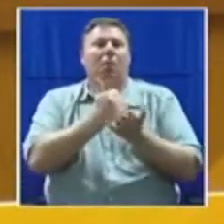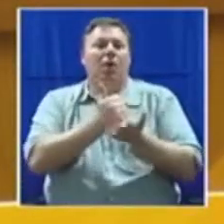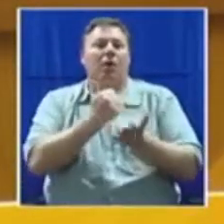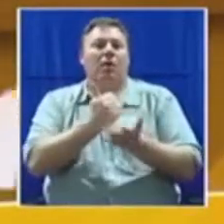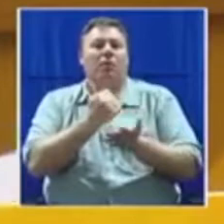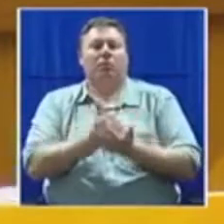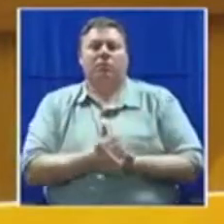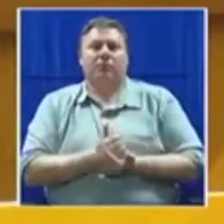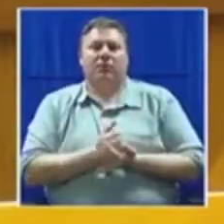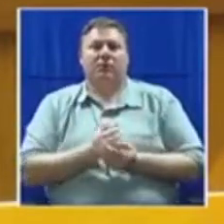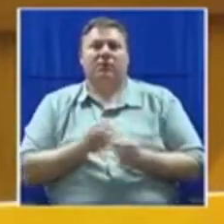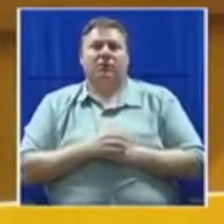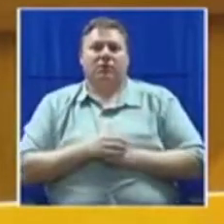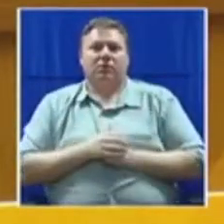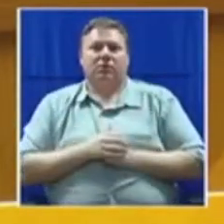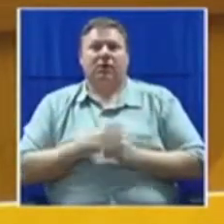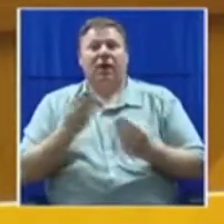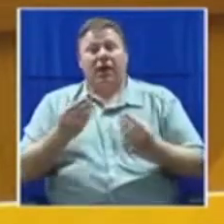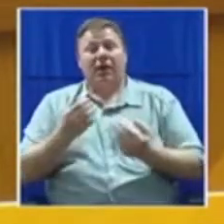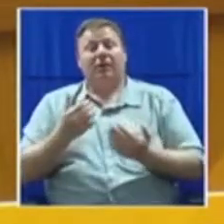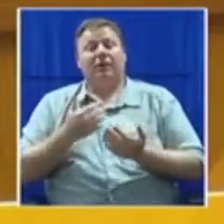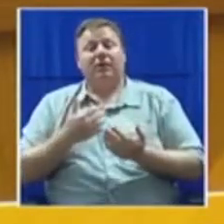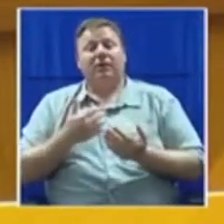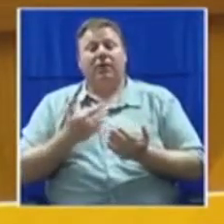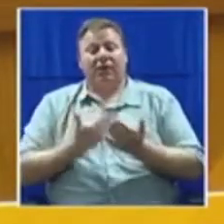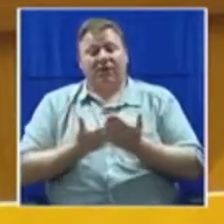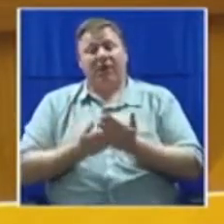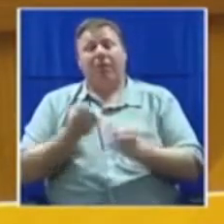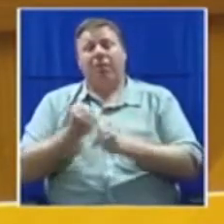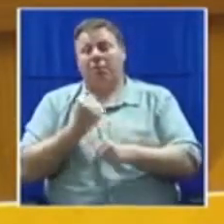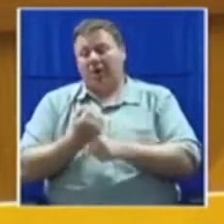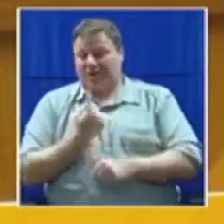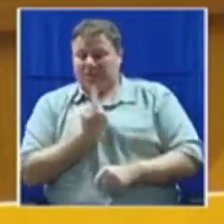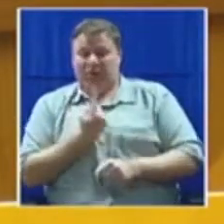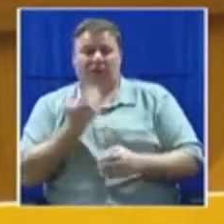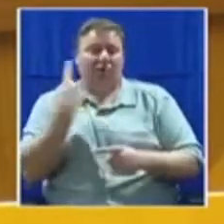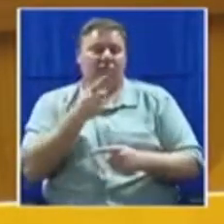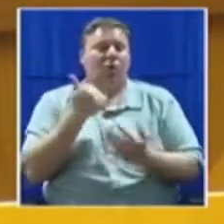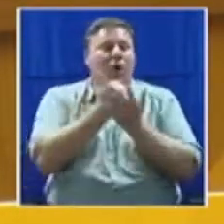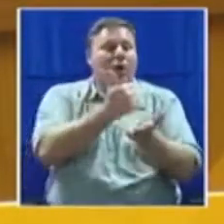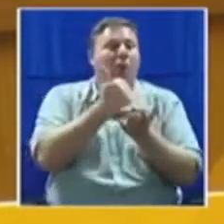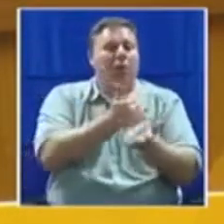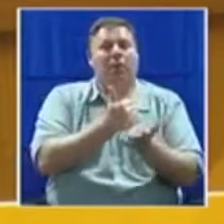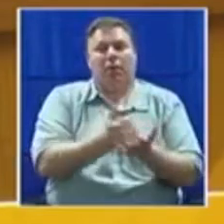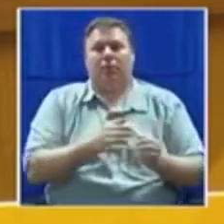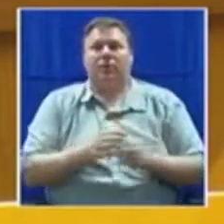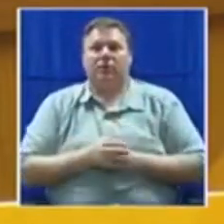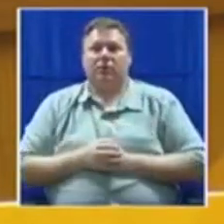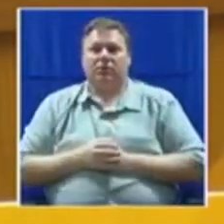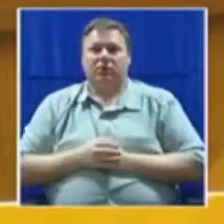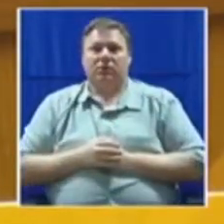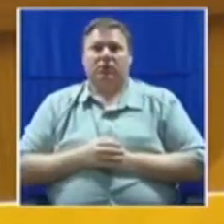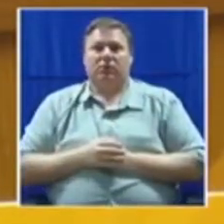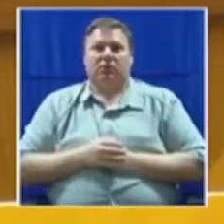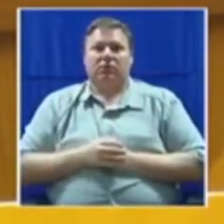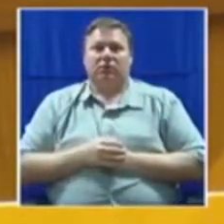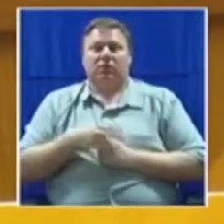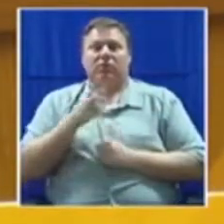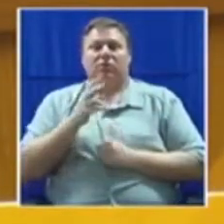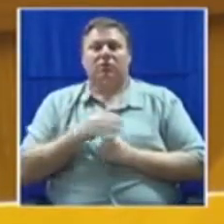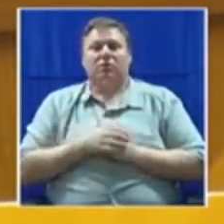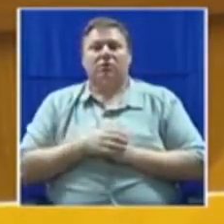make themselves available to the Commission. We need also to support and equip the National Prosecuting